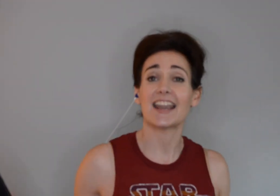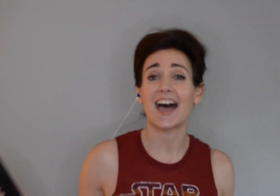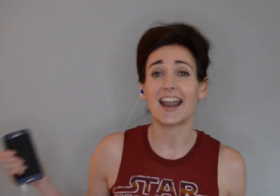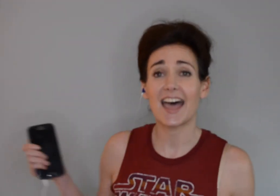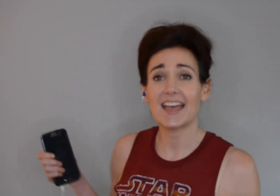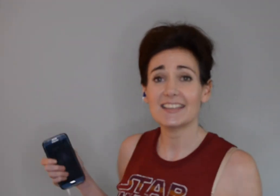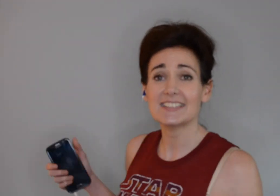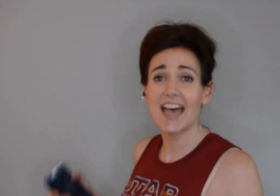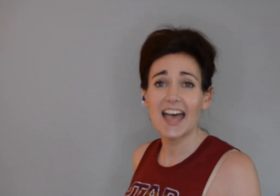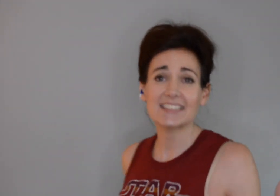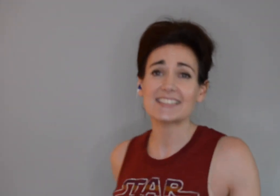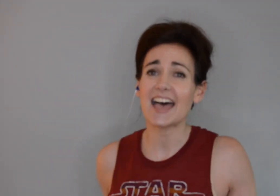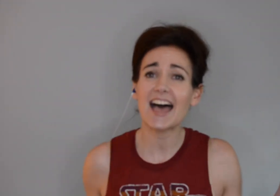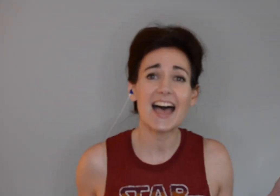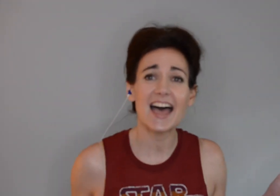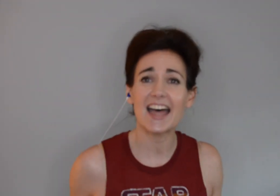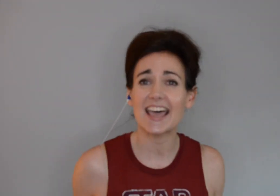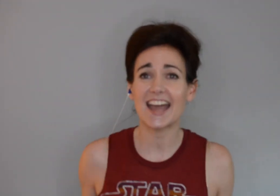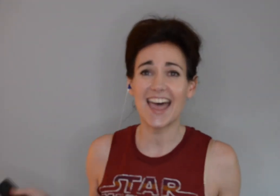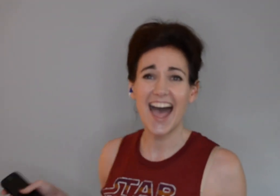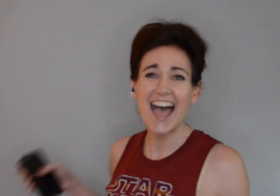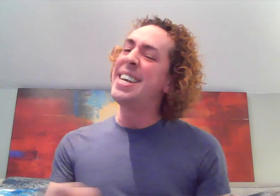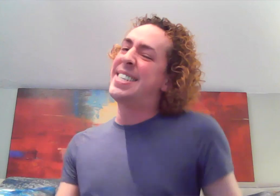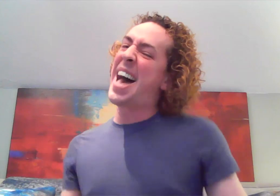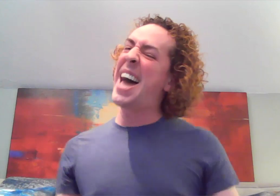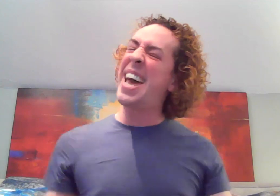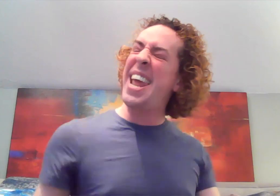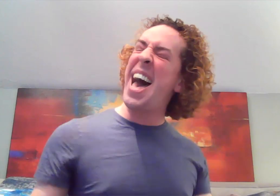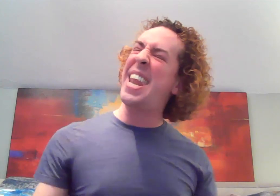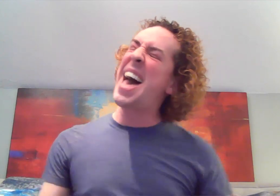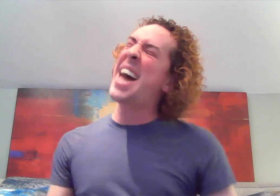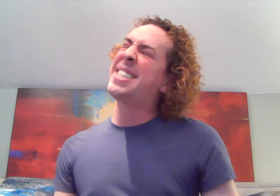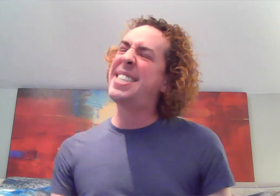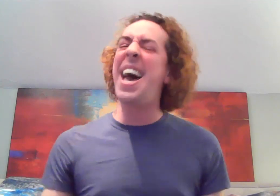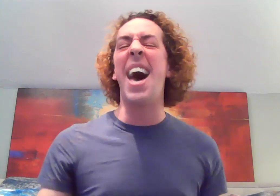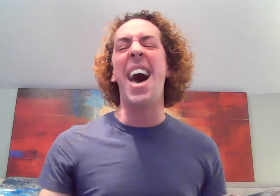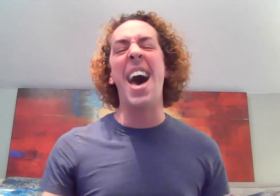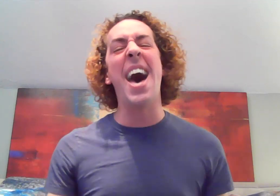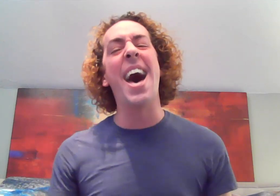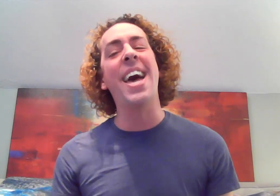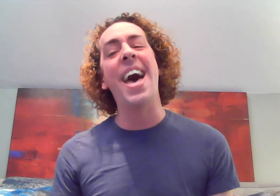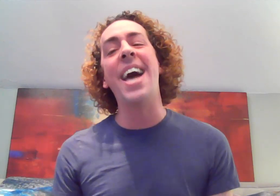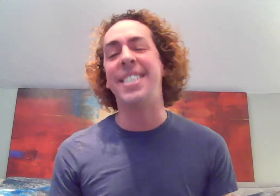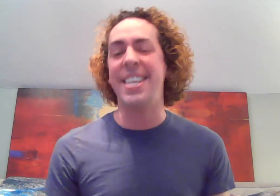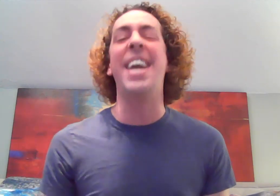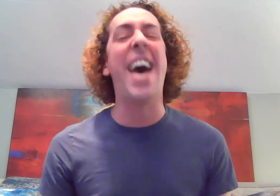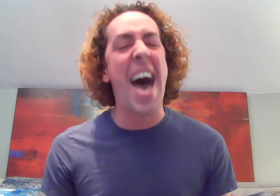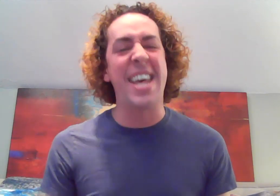da da da da da da da da da da da da.